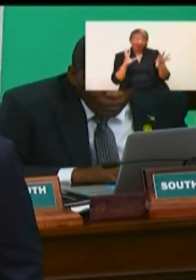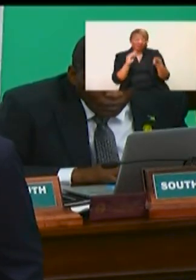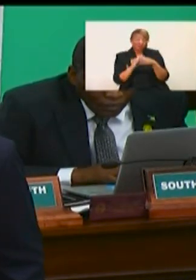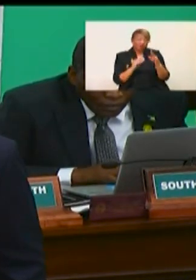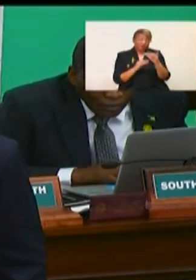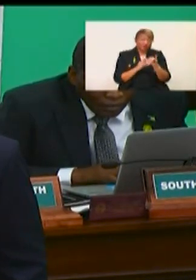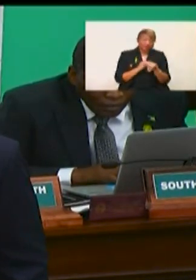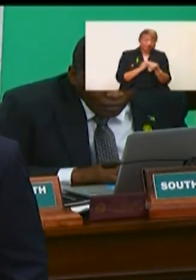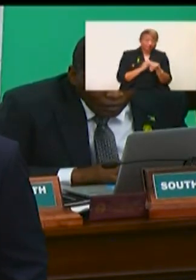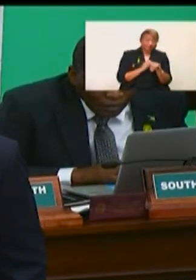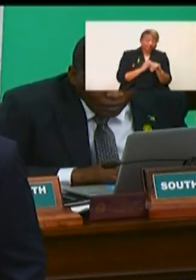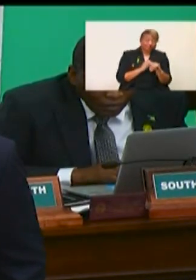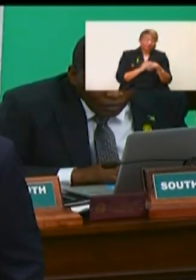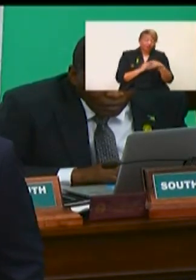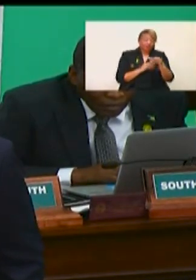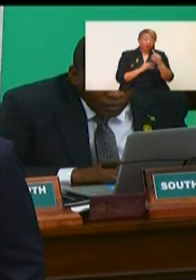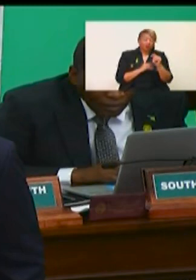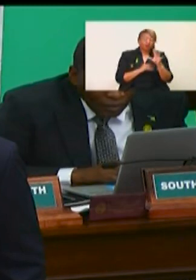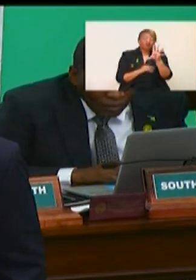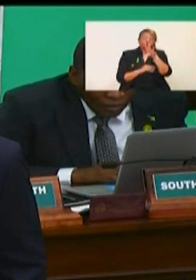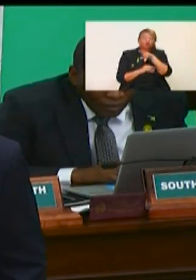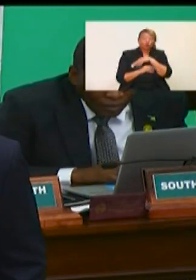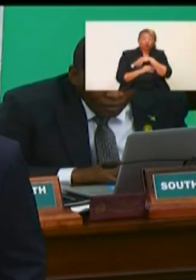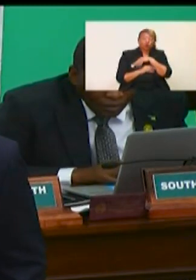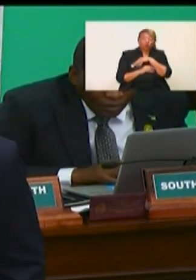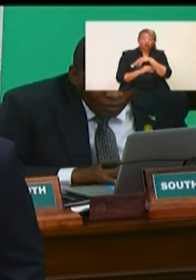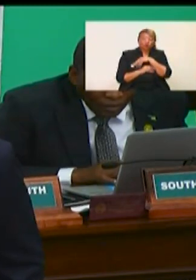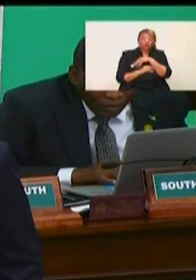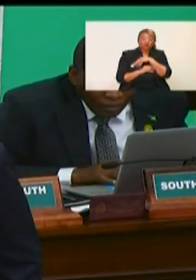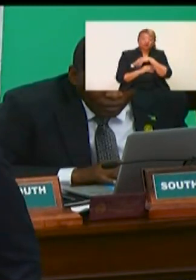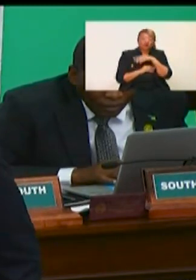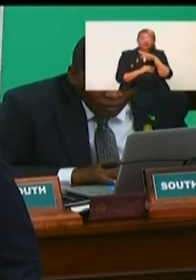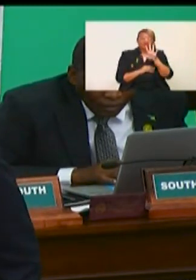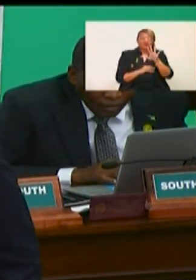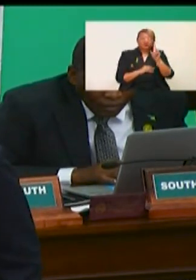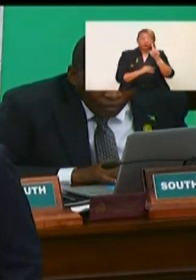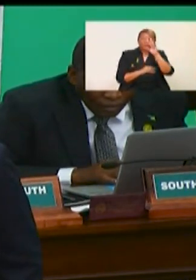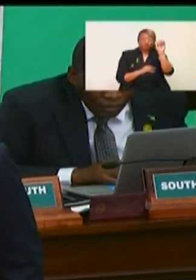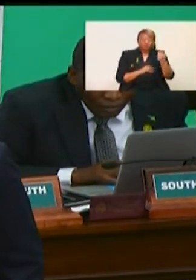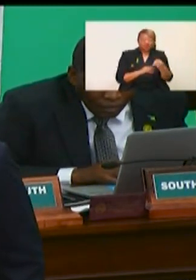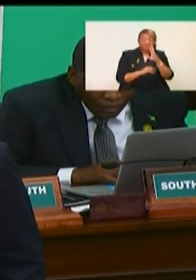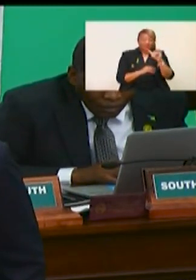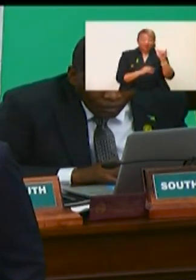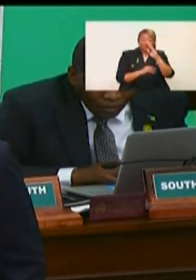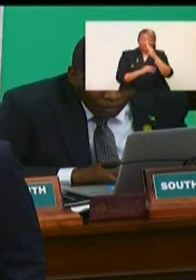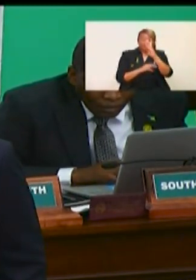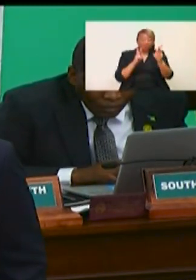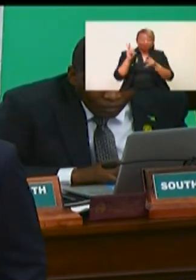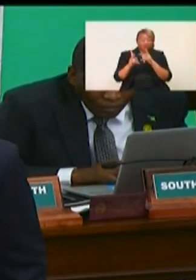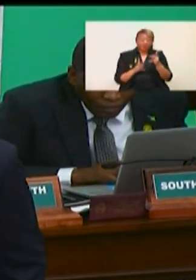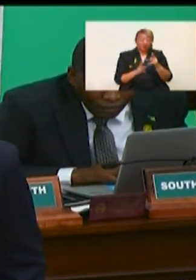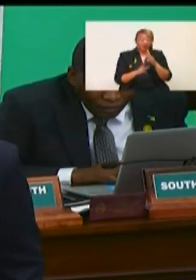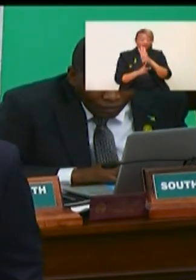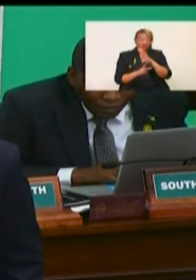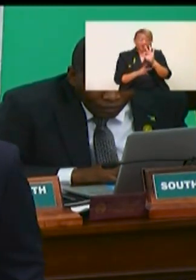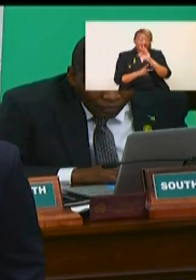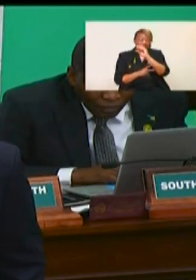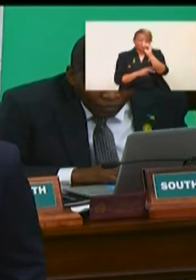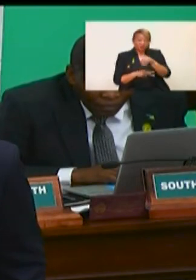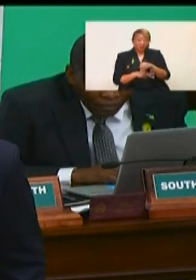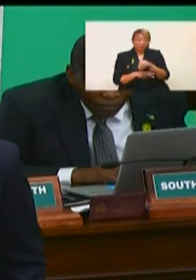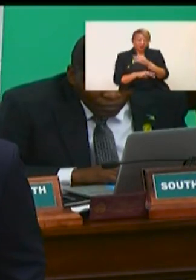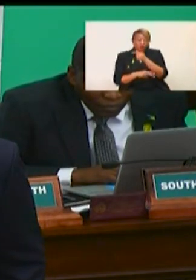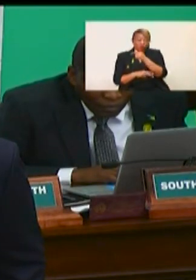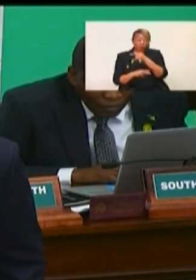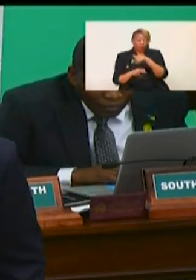to that, the port is owned 51% by the Bahamian people and 49% by